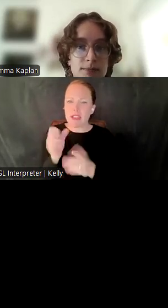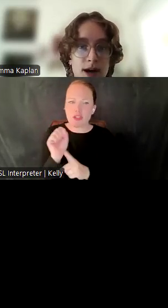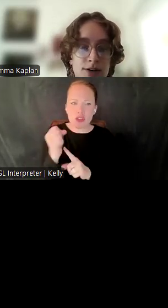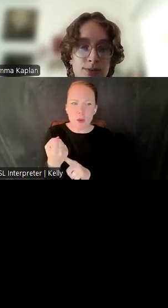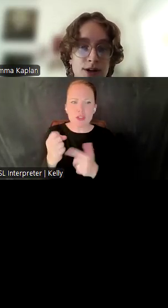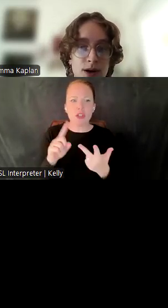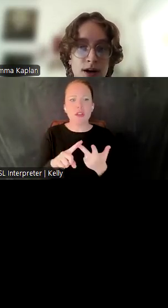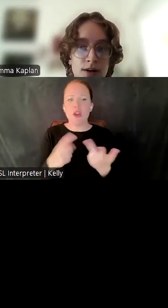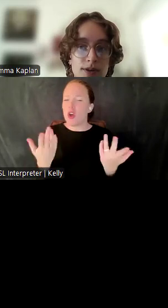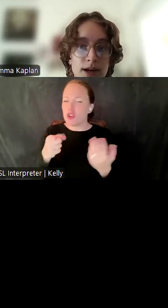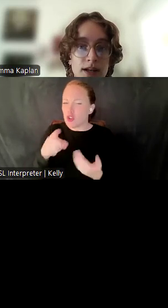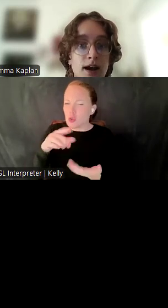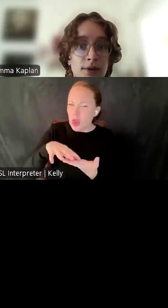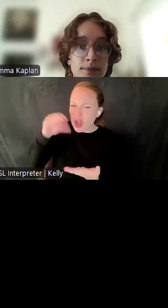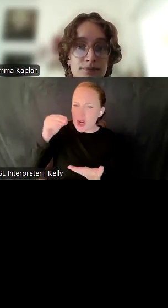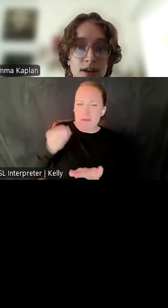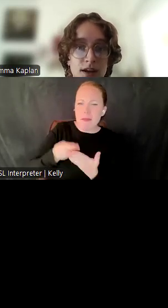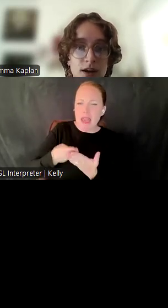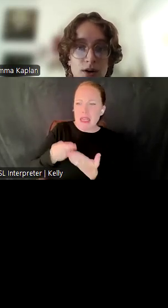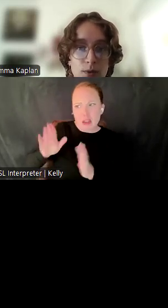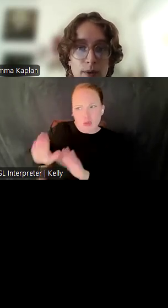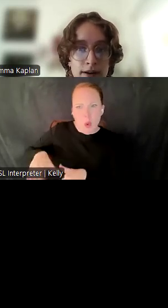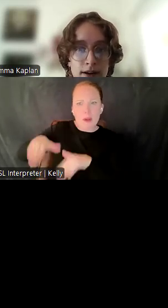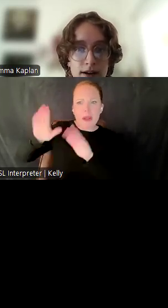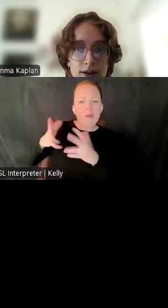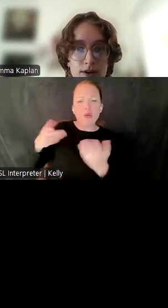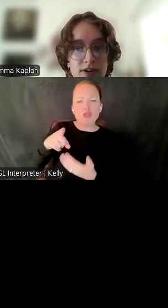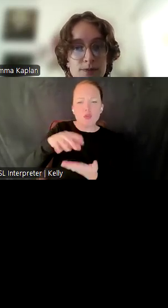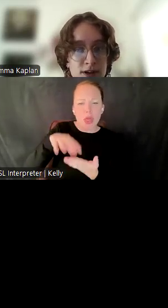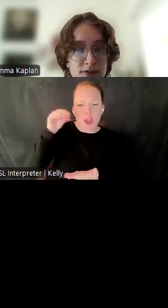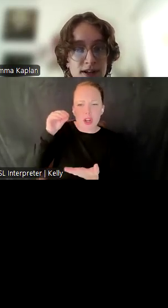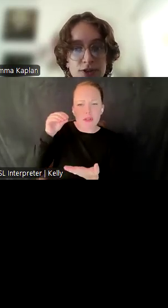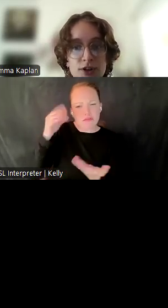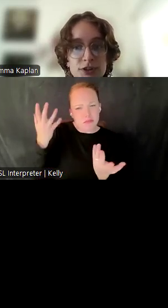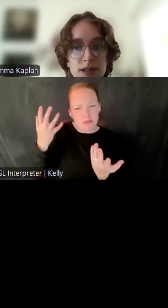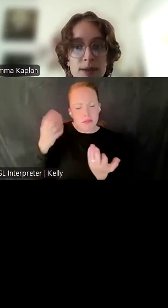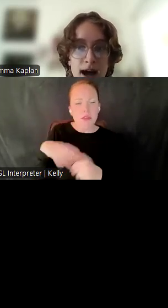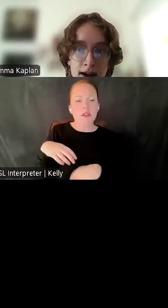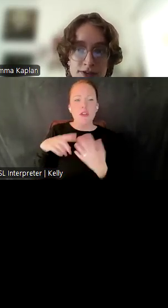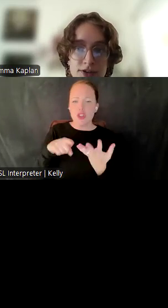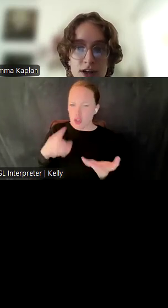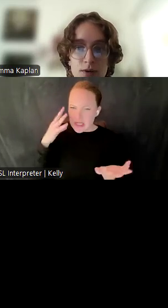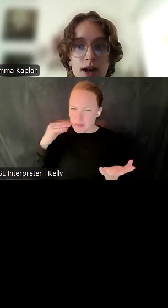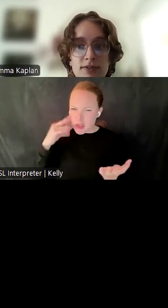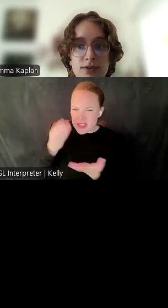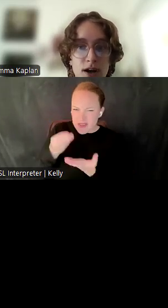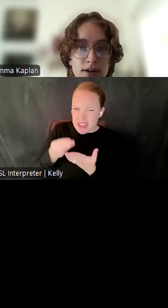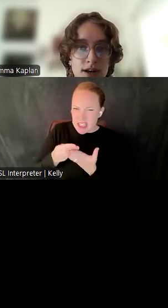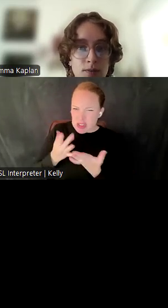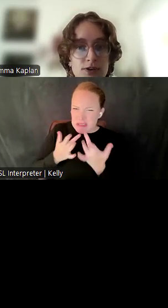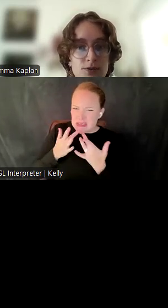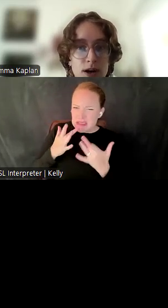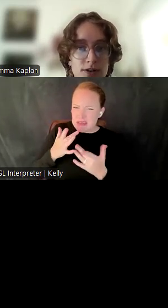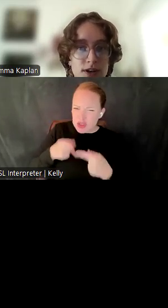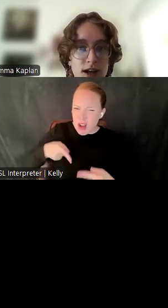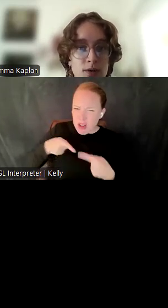How does that impact where you are with money now? When you have experienced financial hardship in the past, what have you done